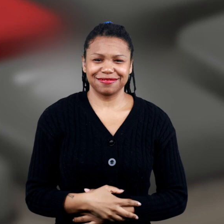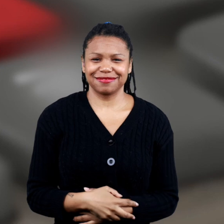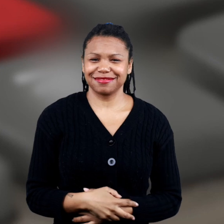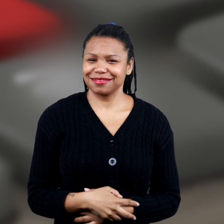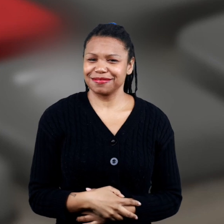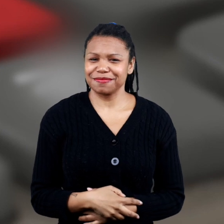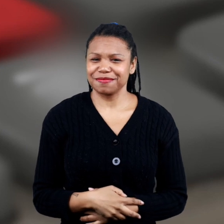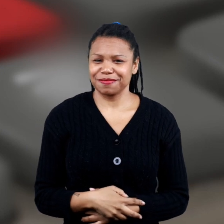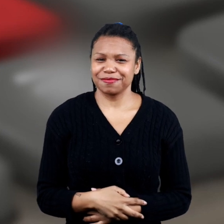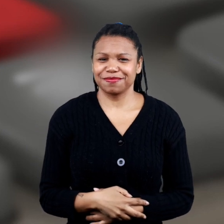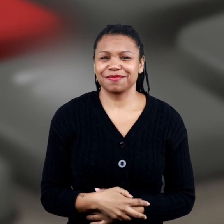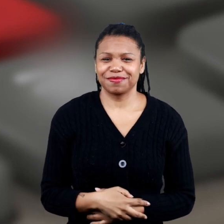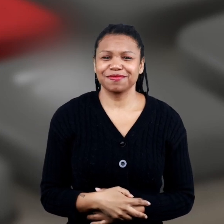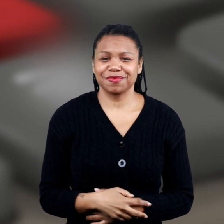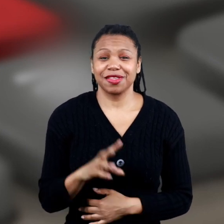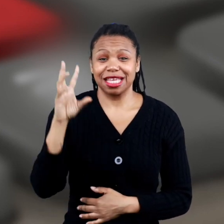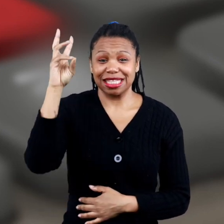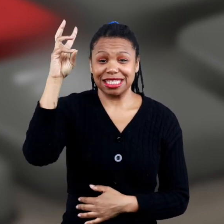plus twenty-six.